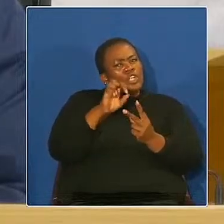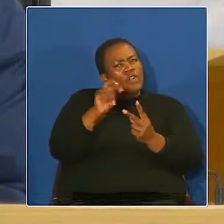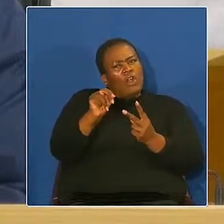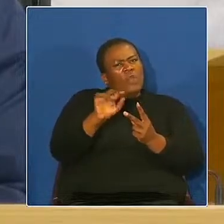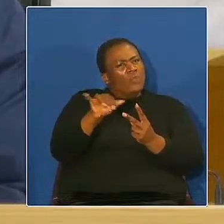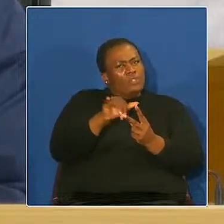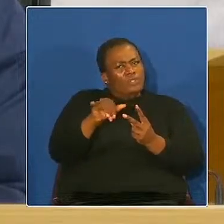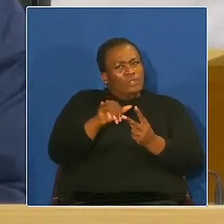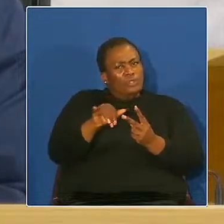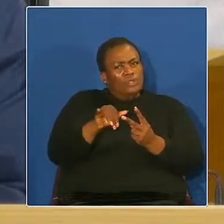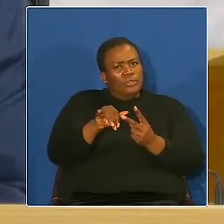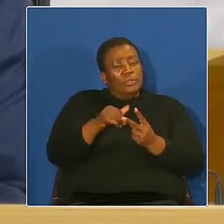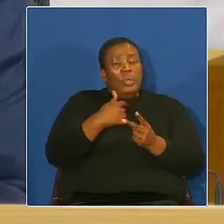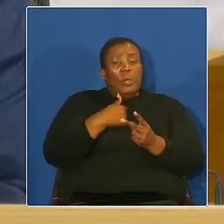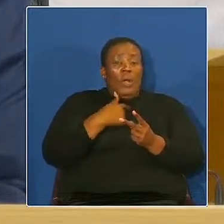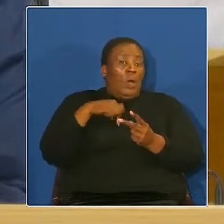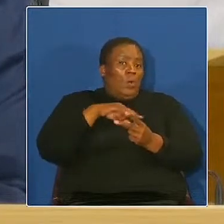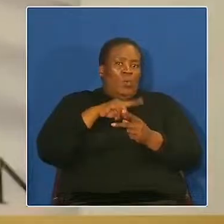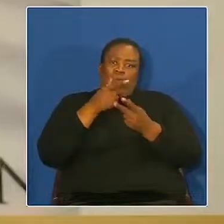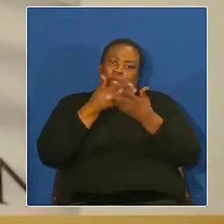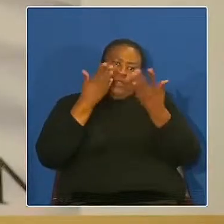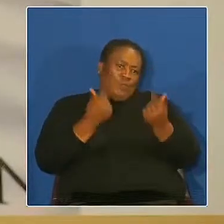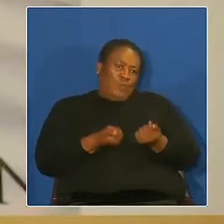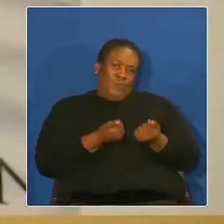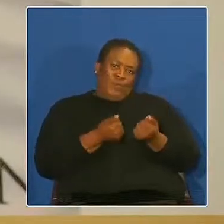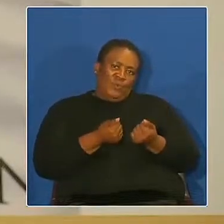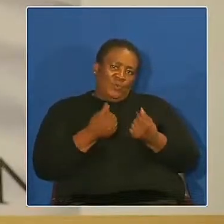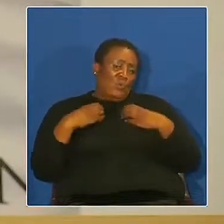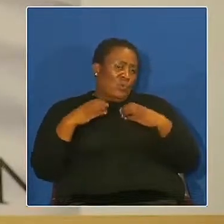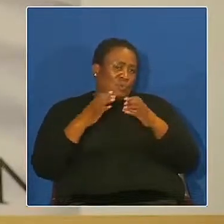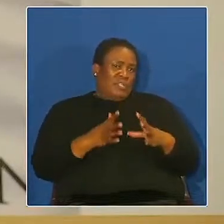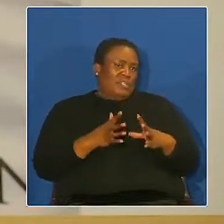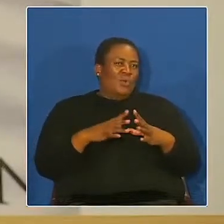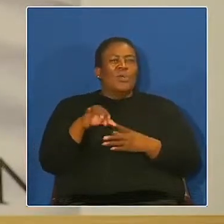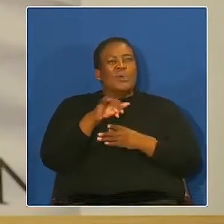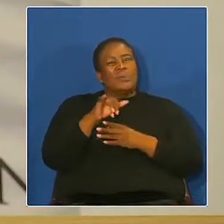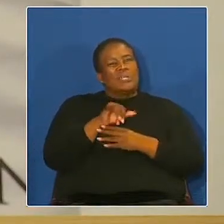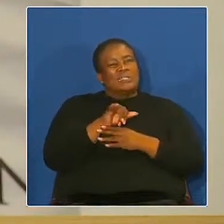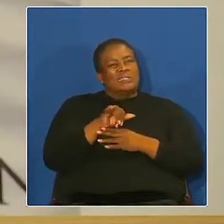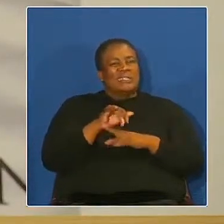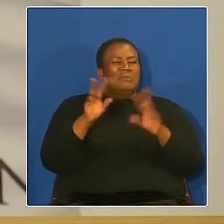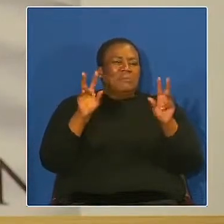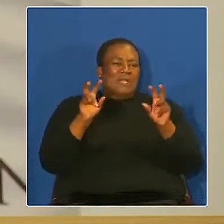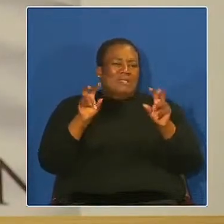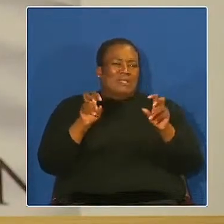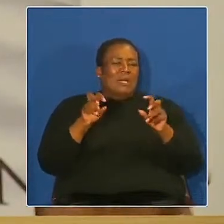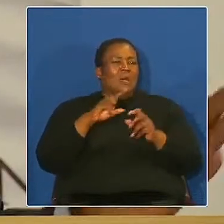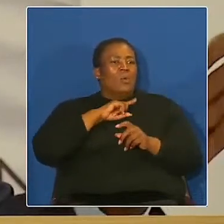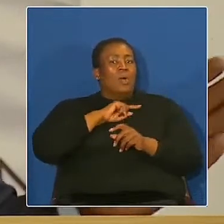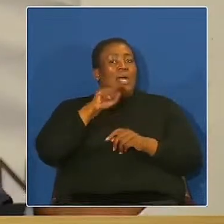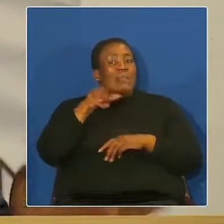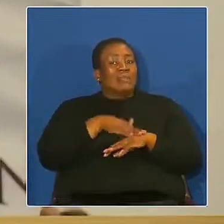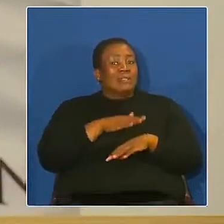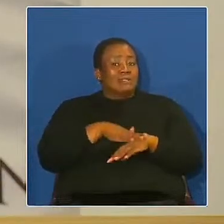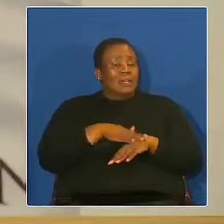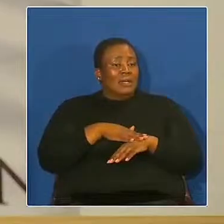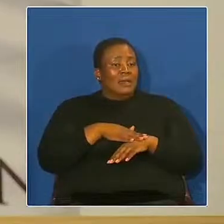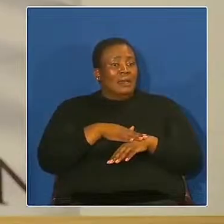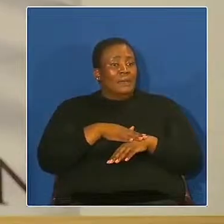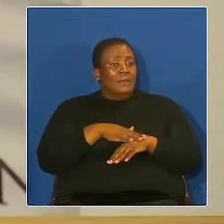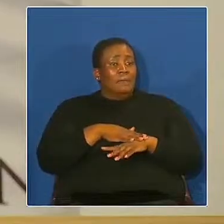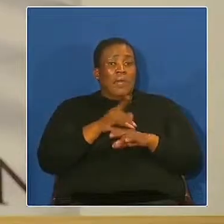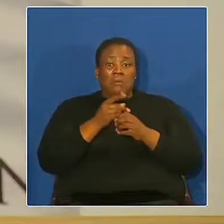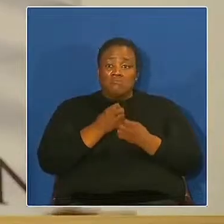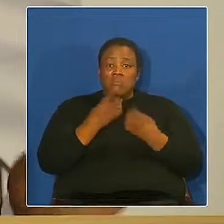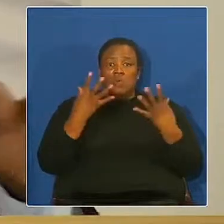We cannot exactly point out, Commissioner, as to which matters there were. During that period, there were a